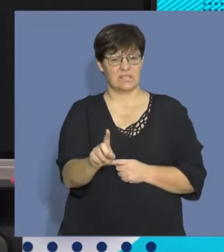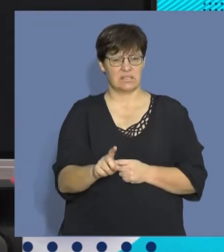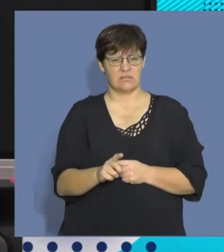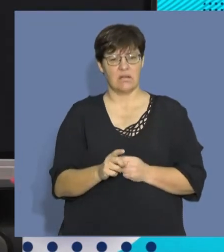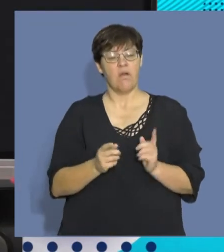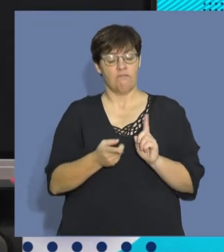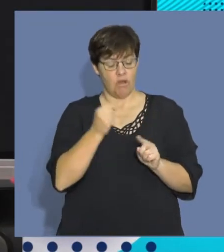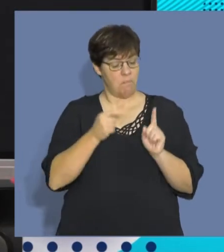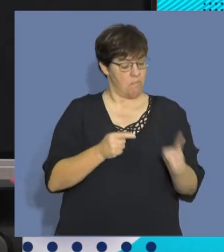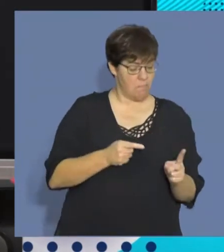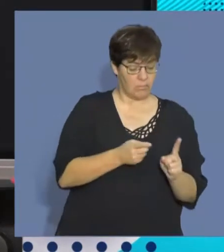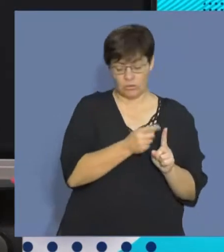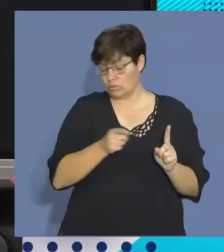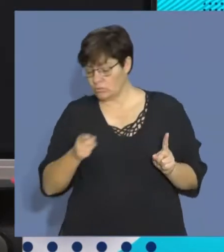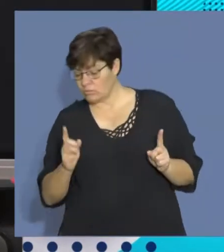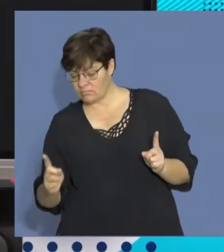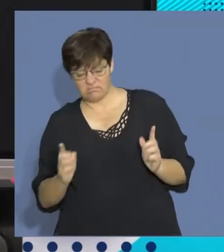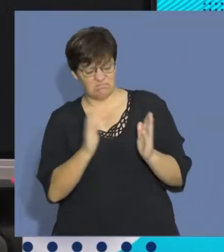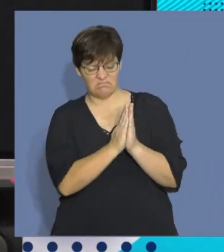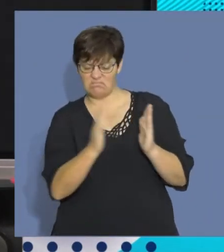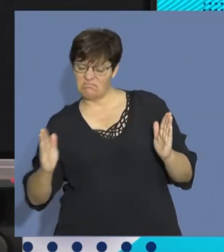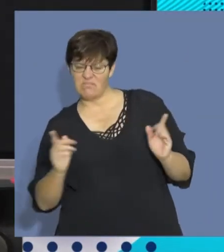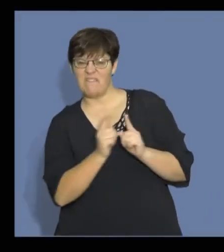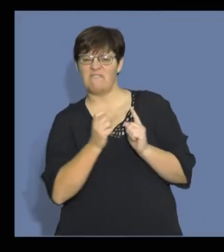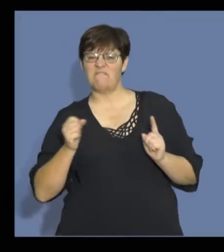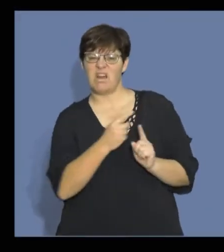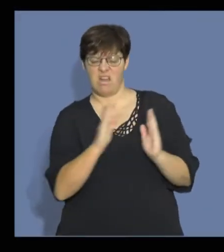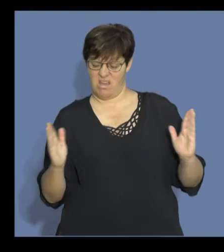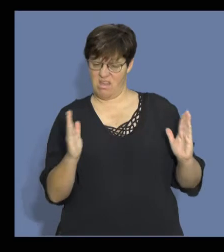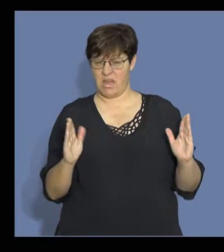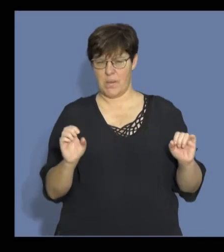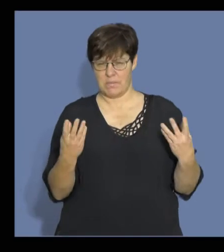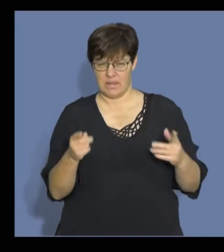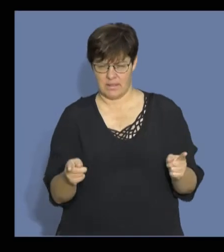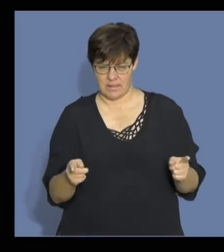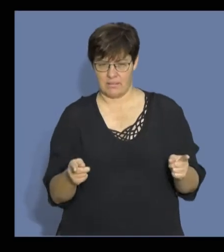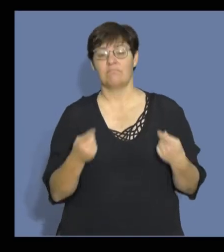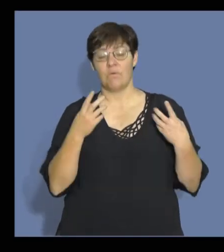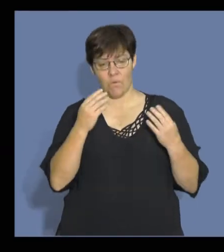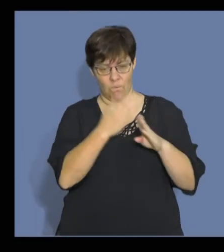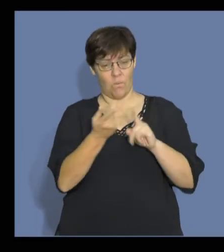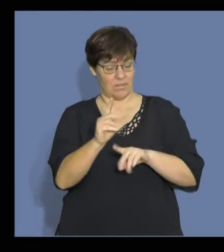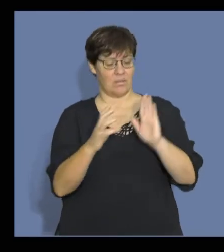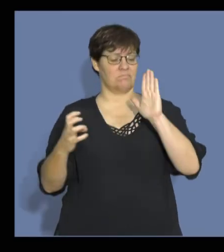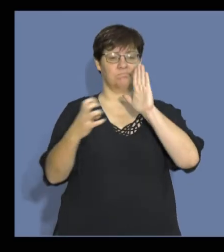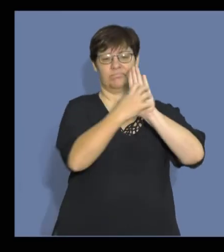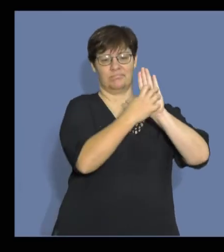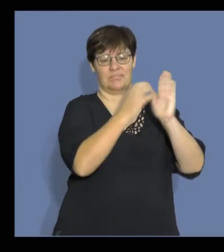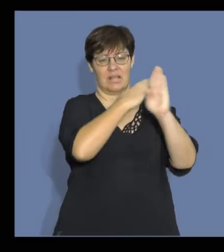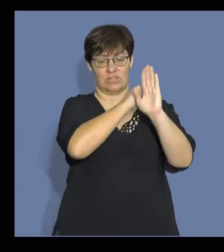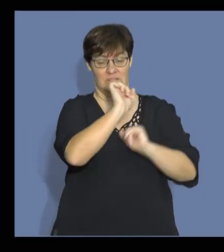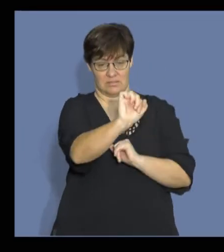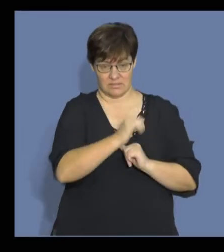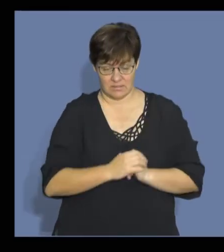the length between 2 points. And we're going to be working on the Cartesian plane. And so when I